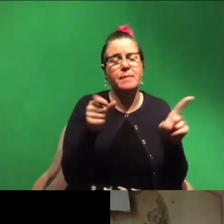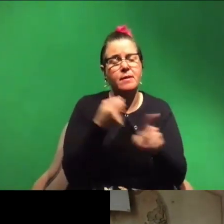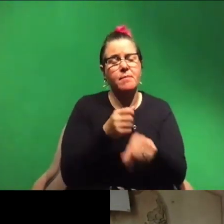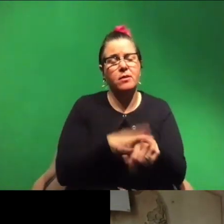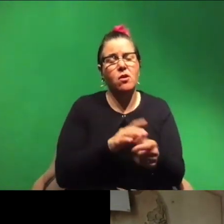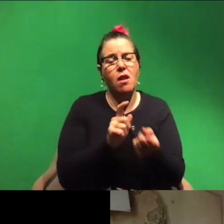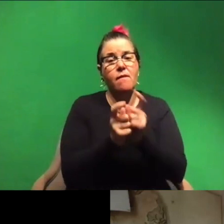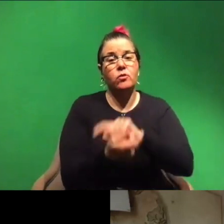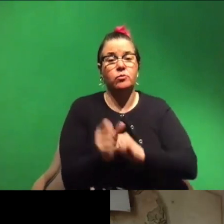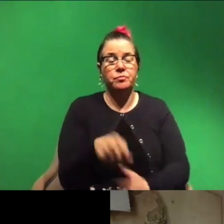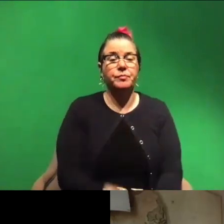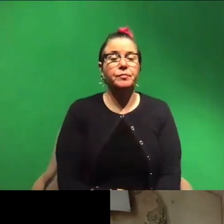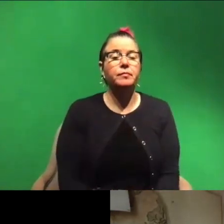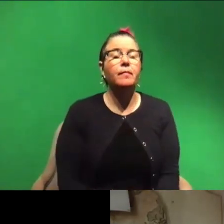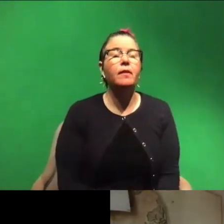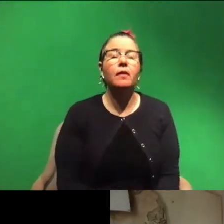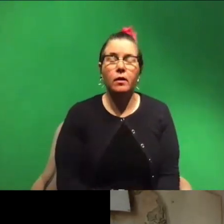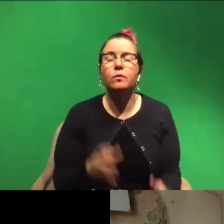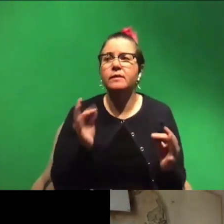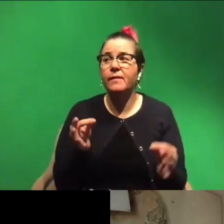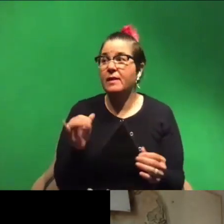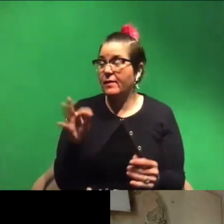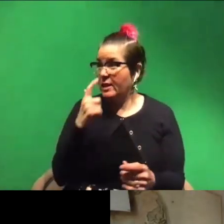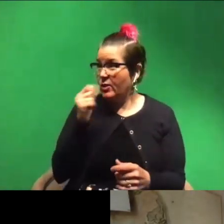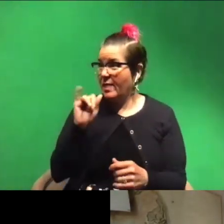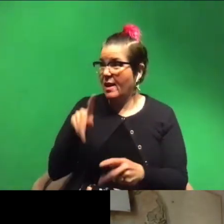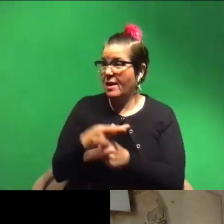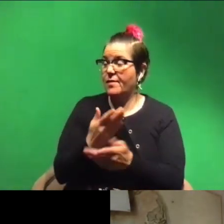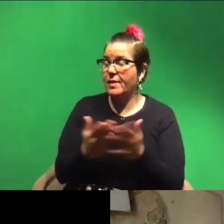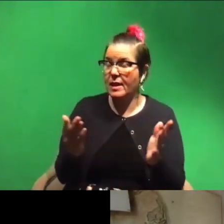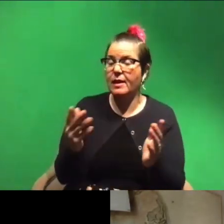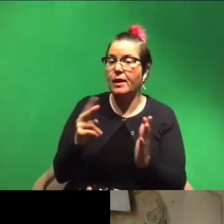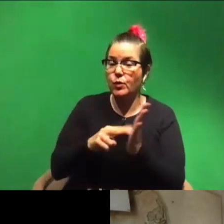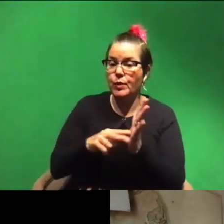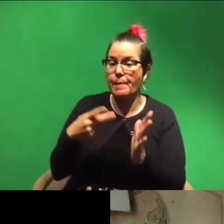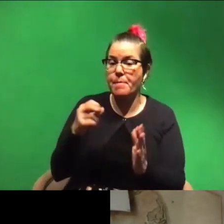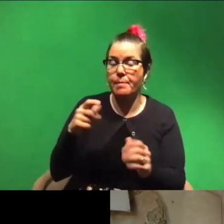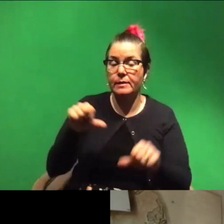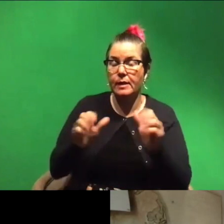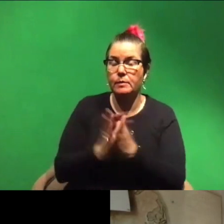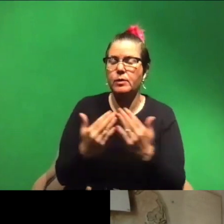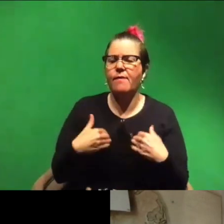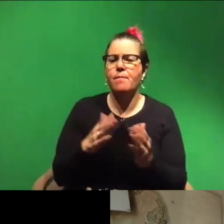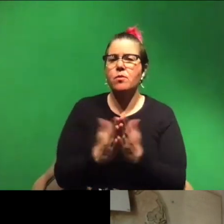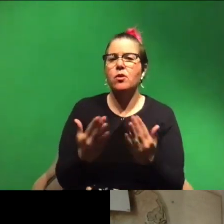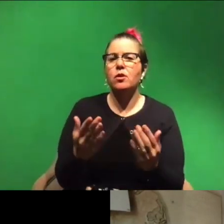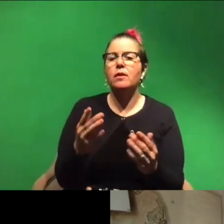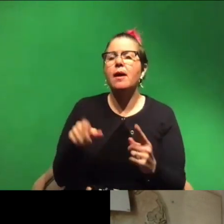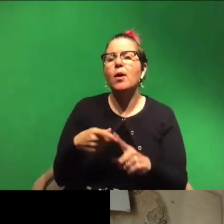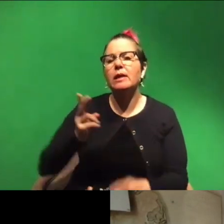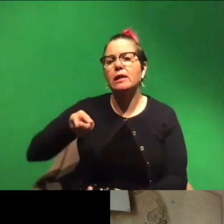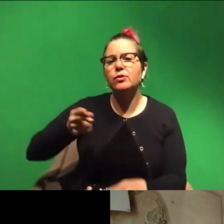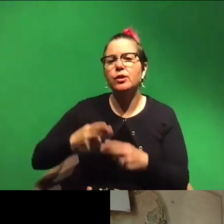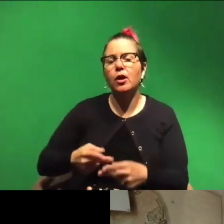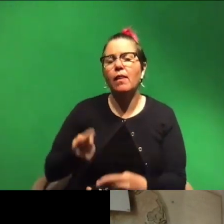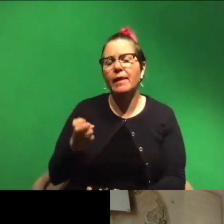Yeah. Totally. And if you're interested in that kind of thing and like to read pop science books, there's a book really about history called The